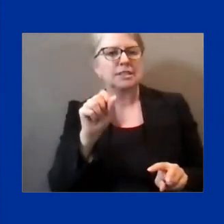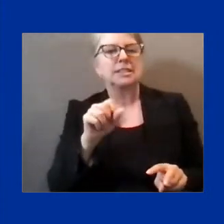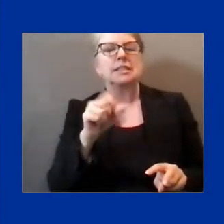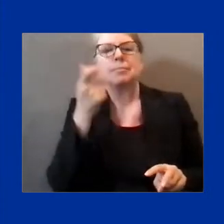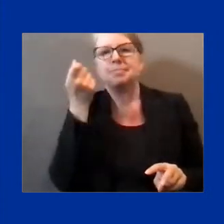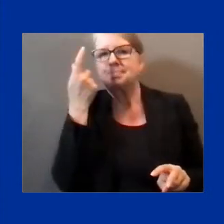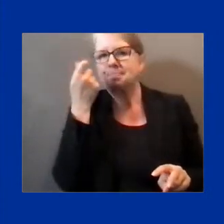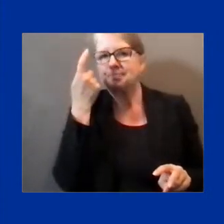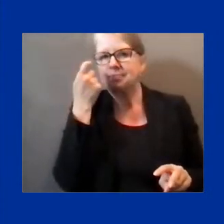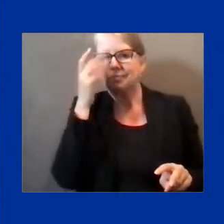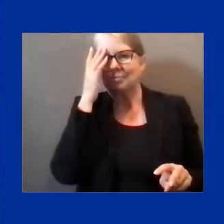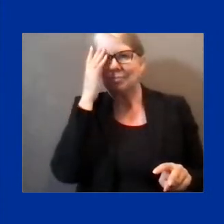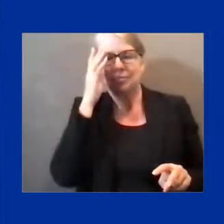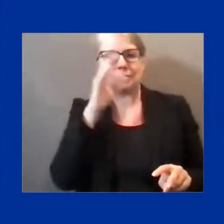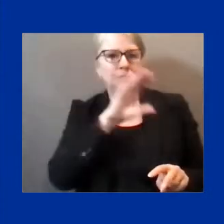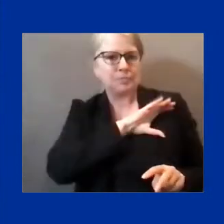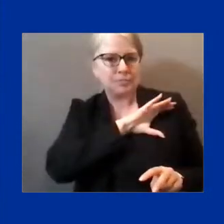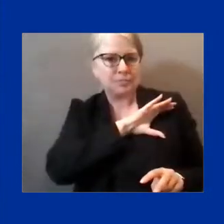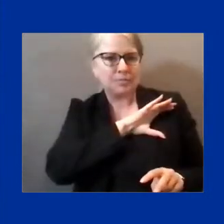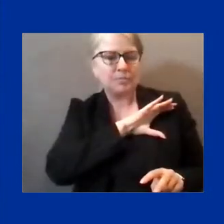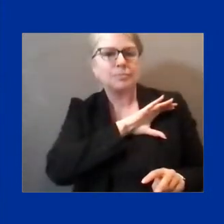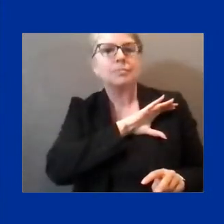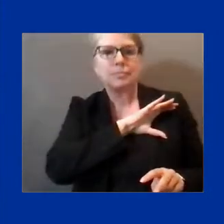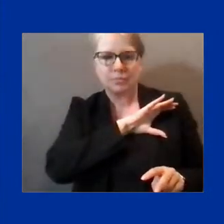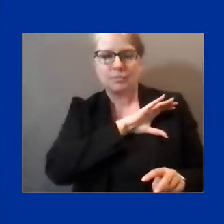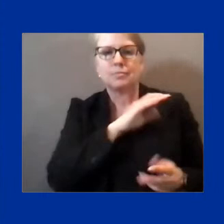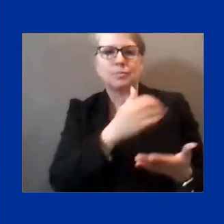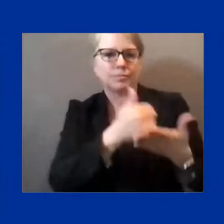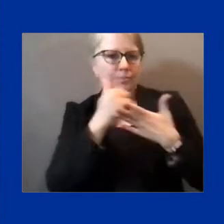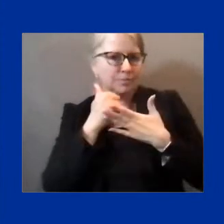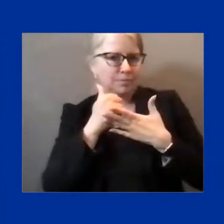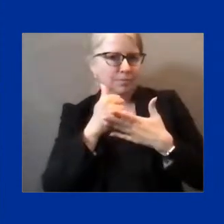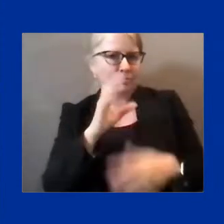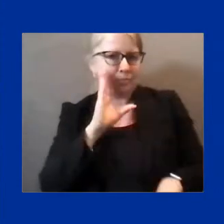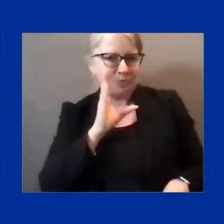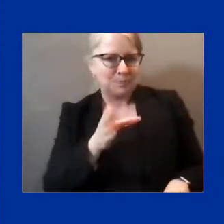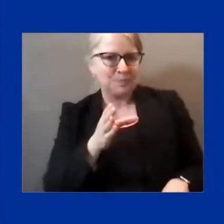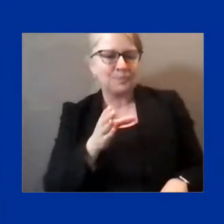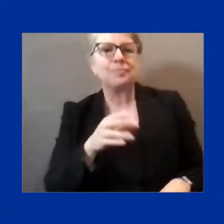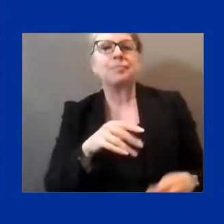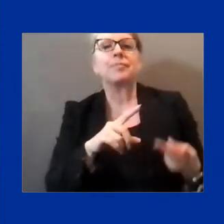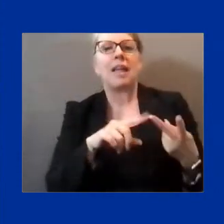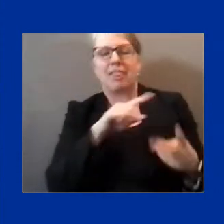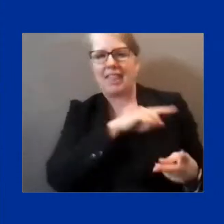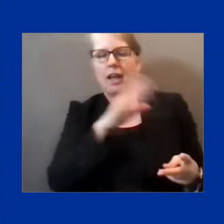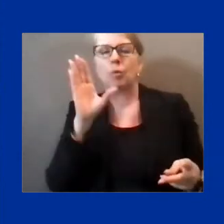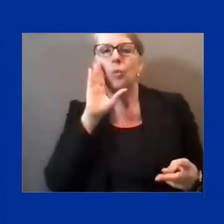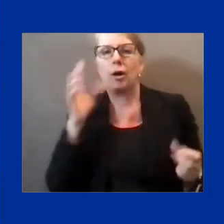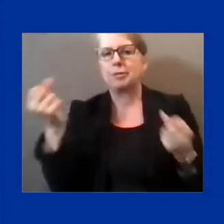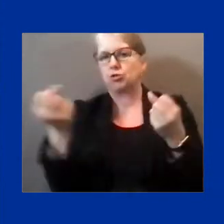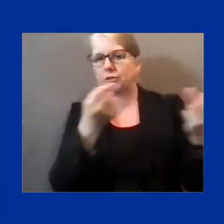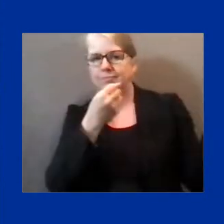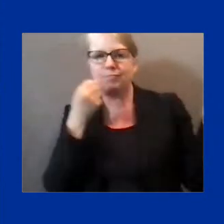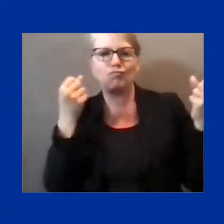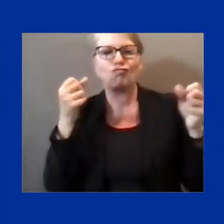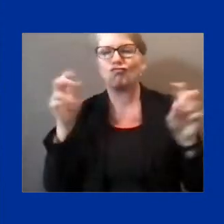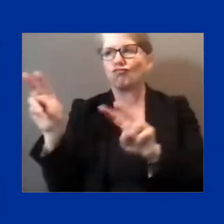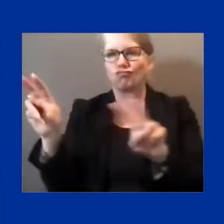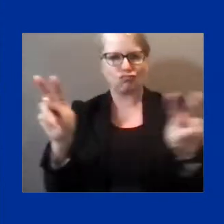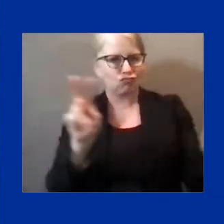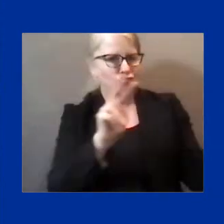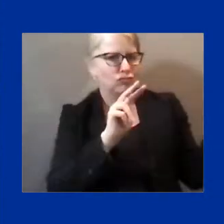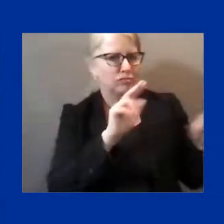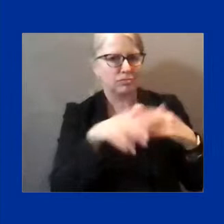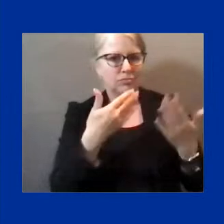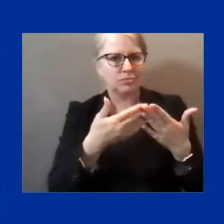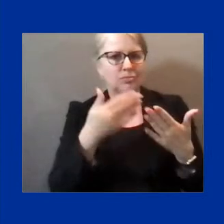the police will be helping us. They will be patrolling all the parks, so